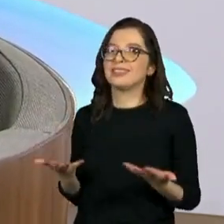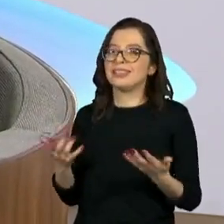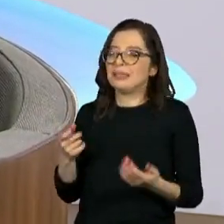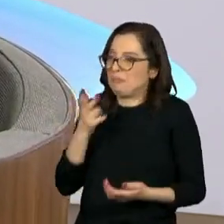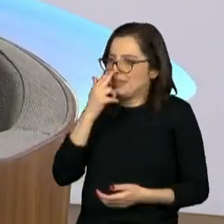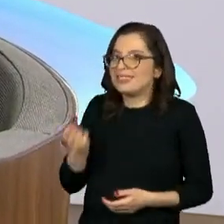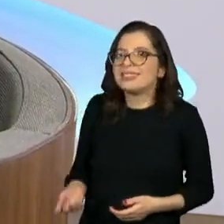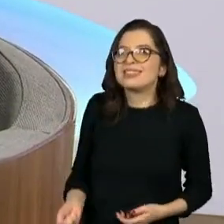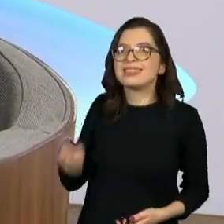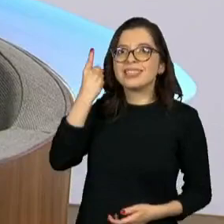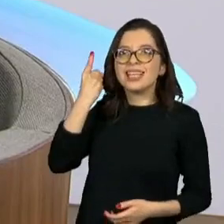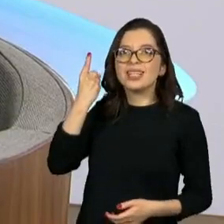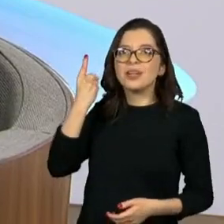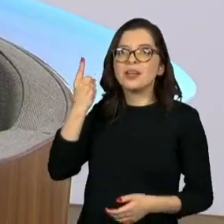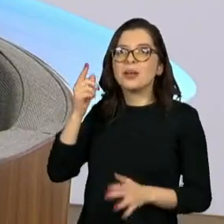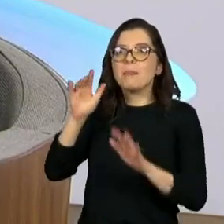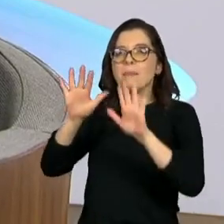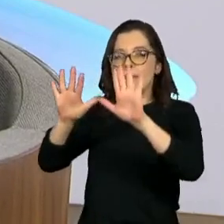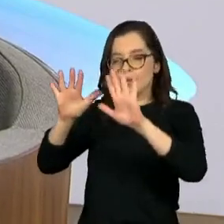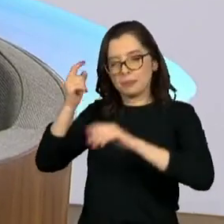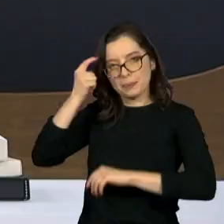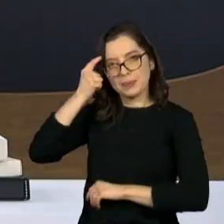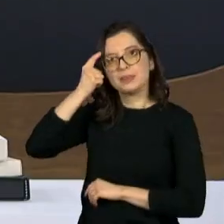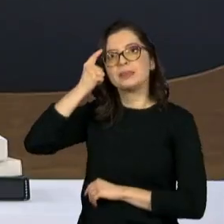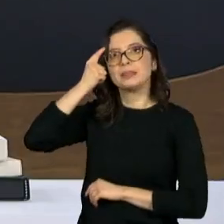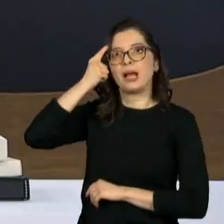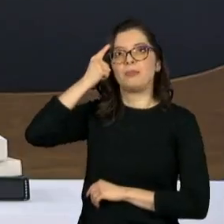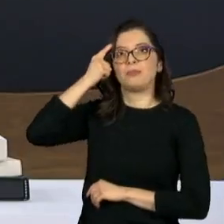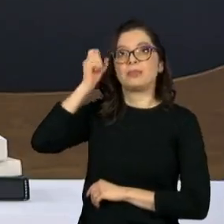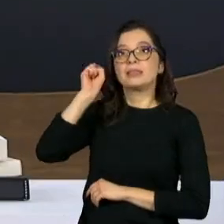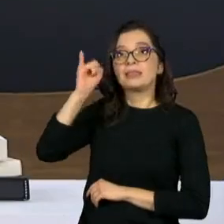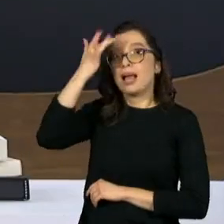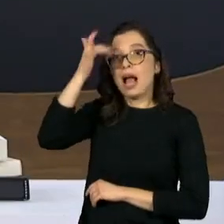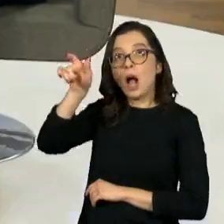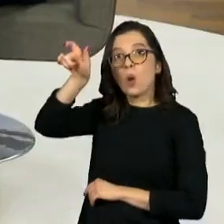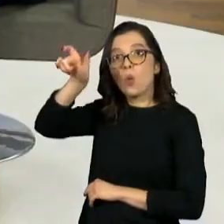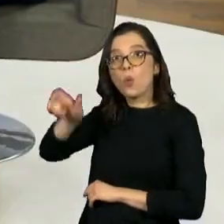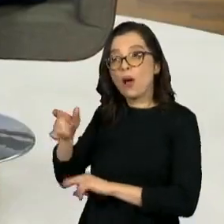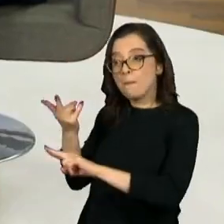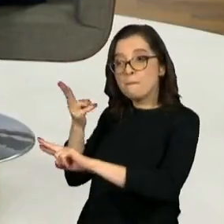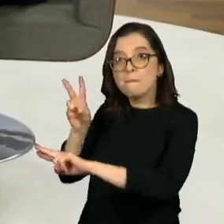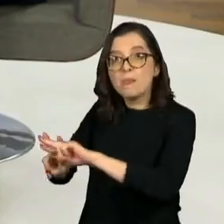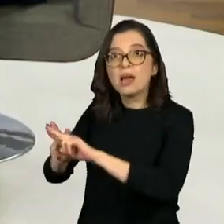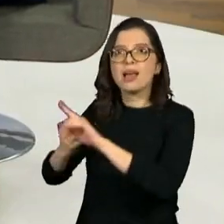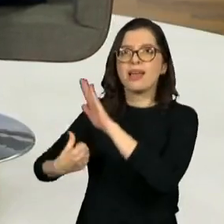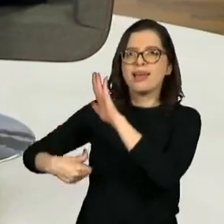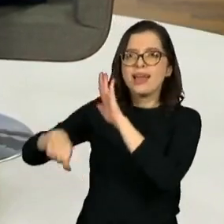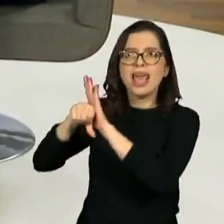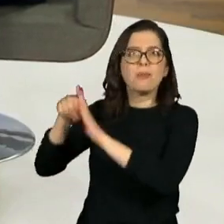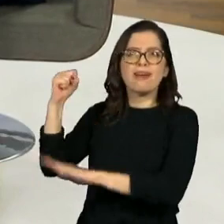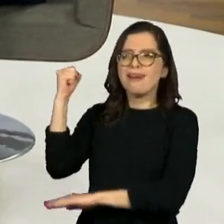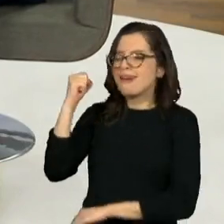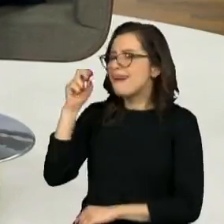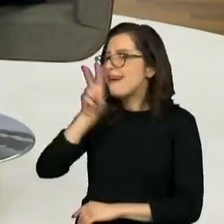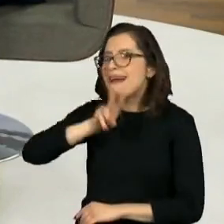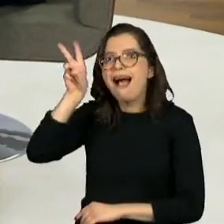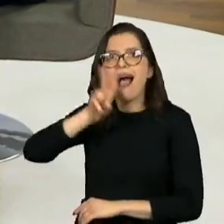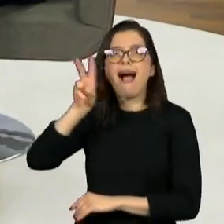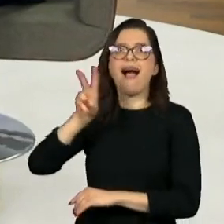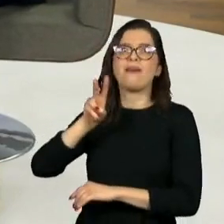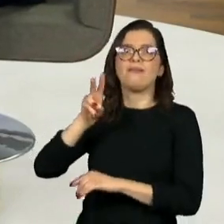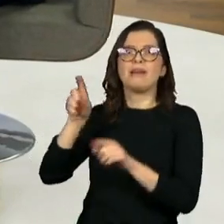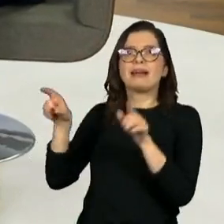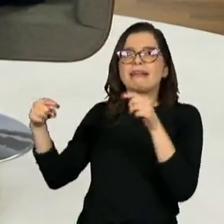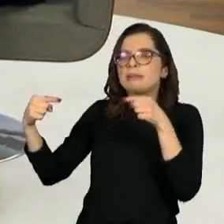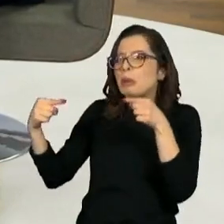It seems strange at best to think that someone convicted of serious crimes, including crimes